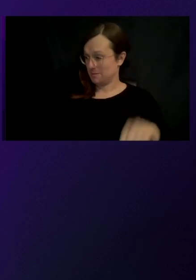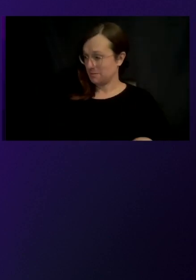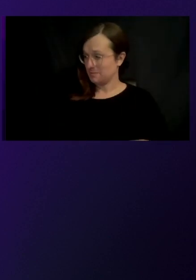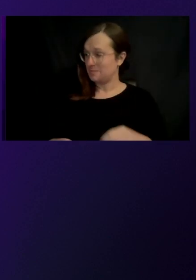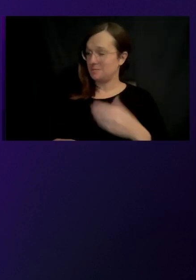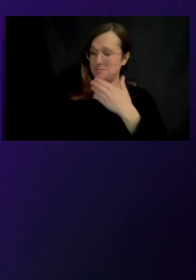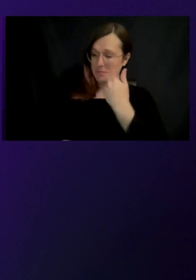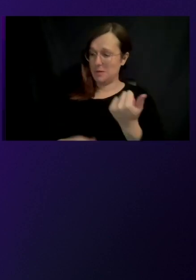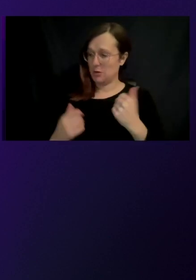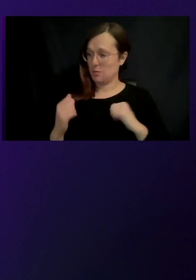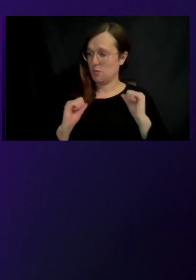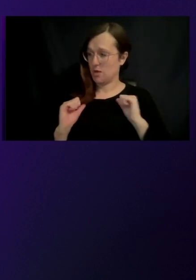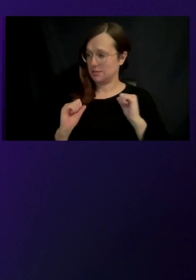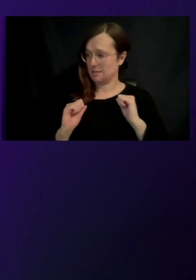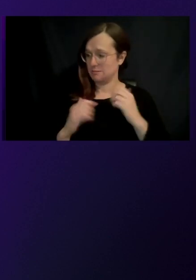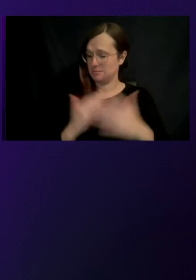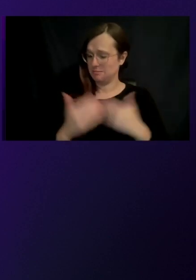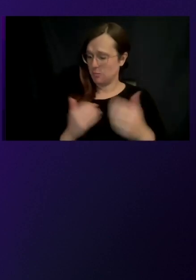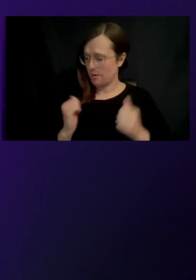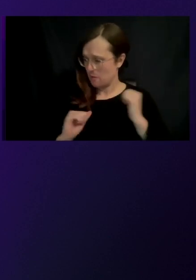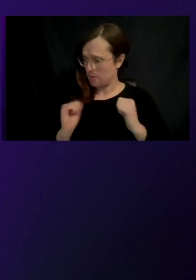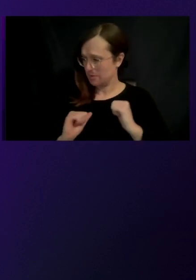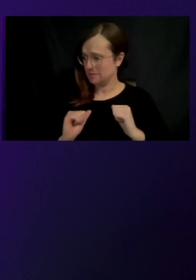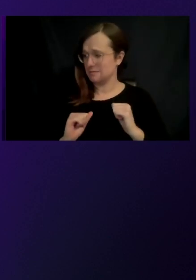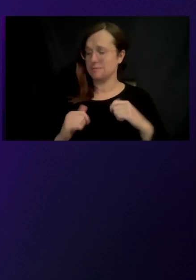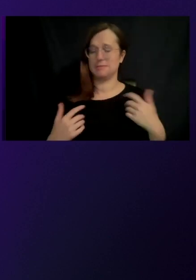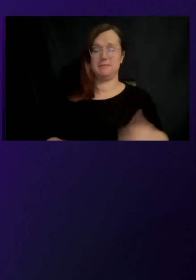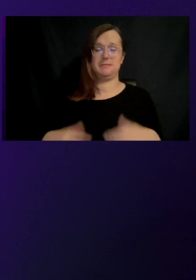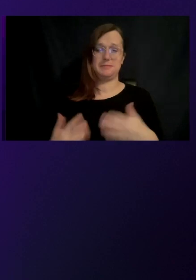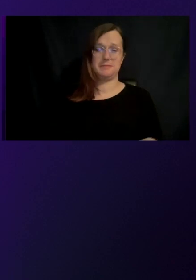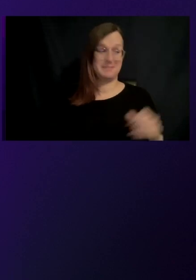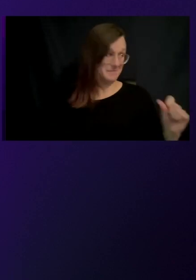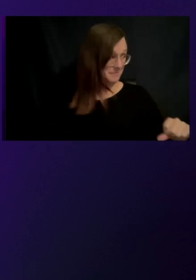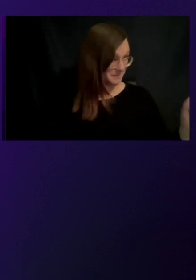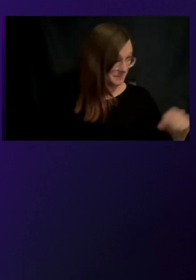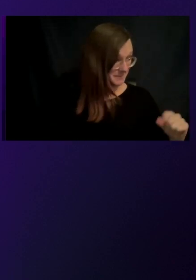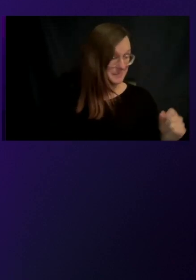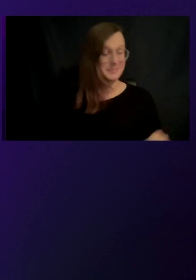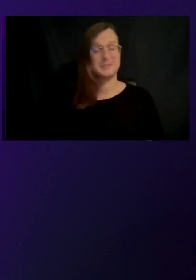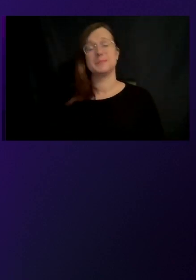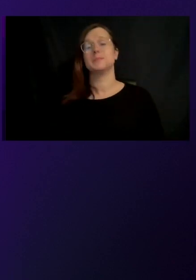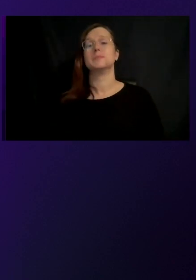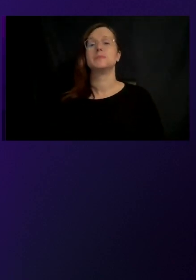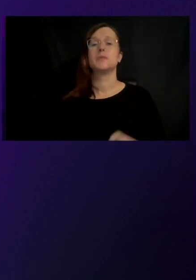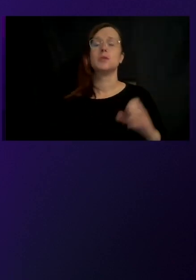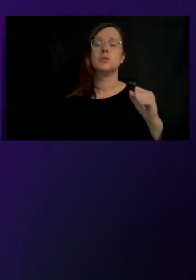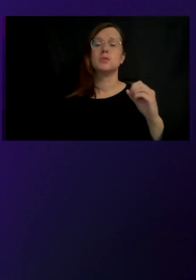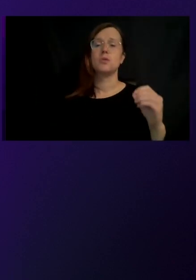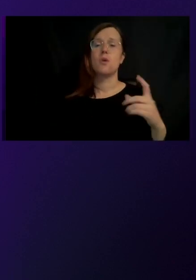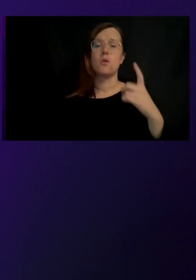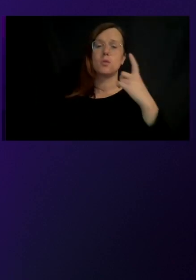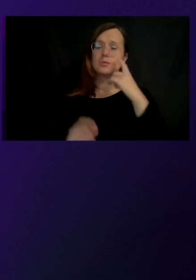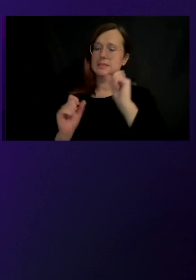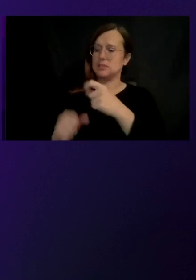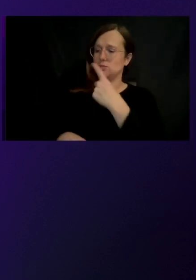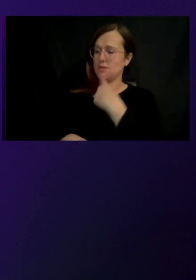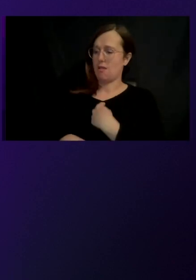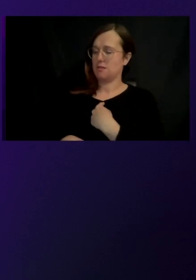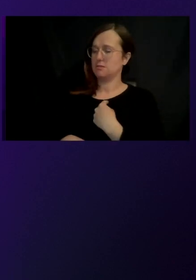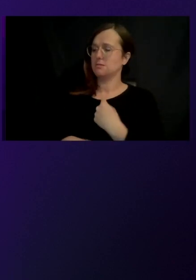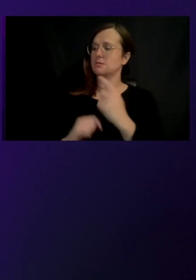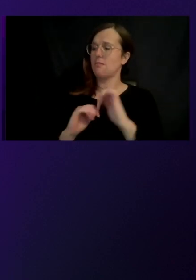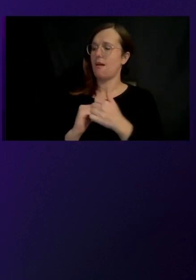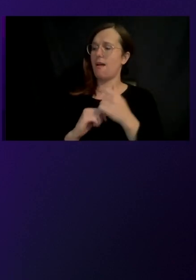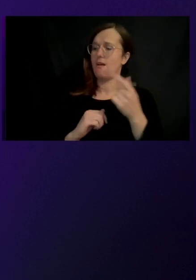for the Graviton 3E. Yeah, the amazing. HPC workloads, yeah. Yeah, for HPC workloads. So can you tell us how can customers get started with Graviton